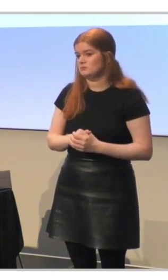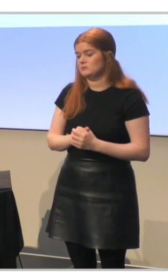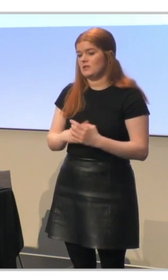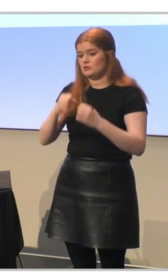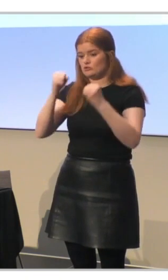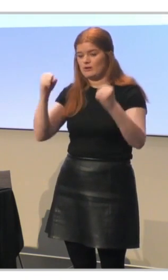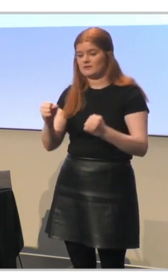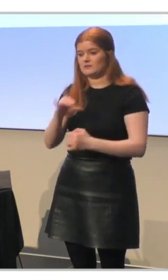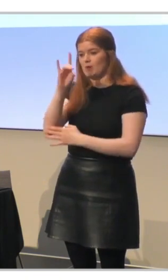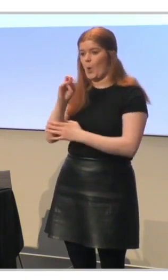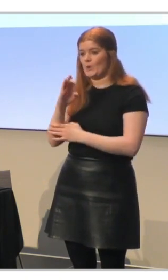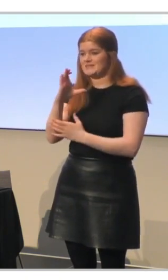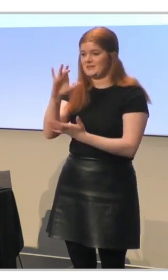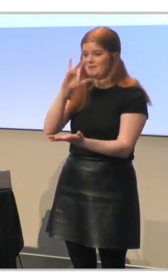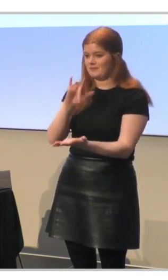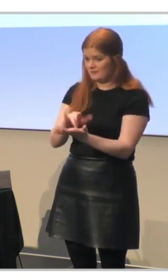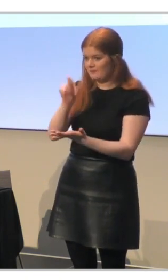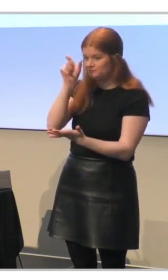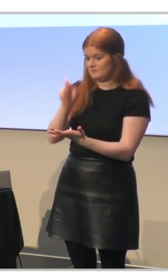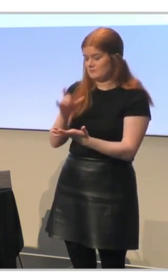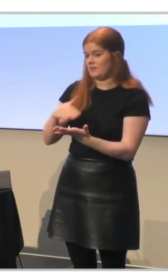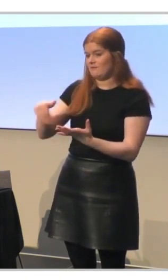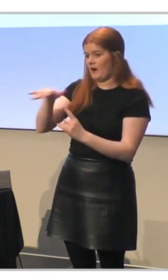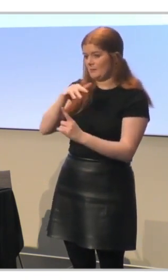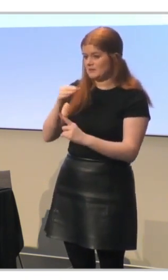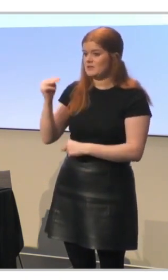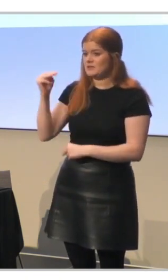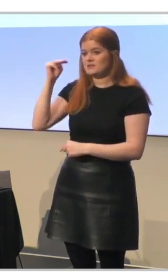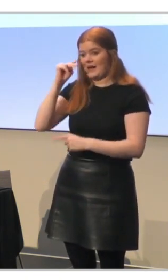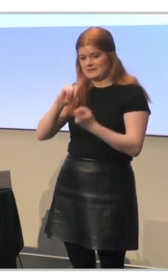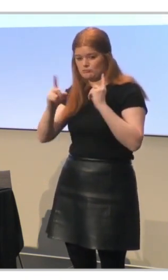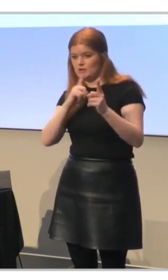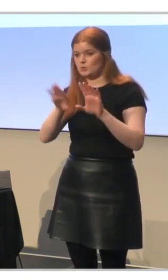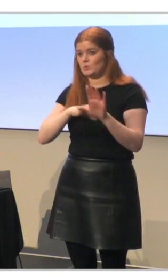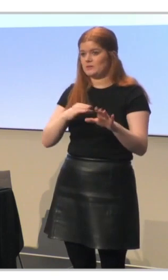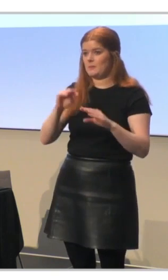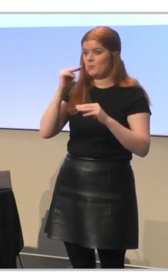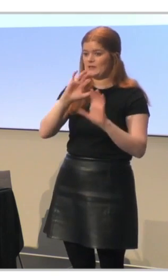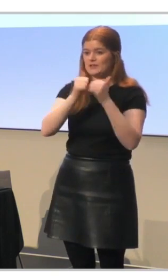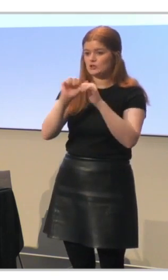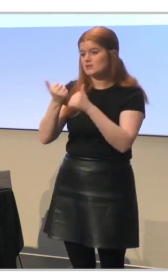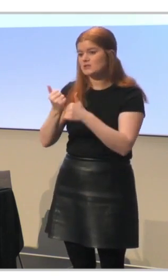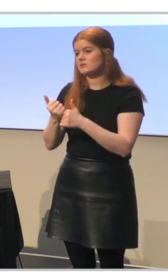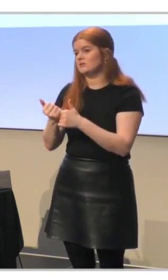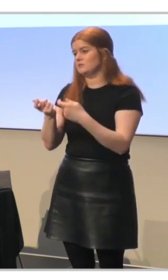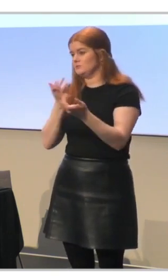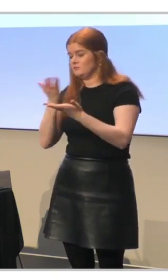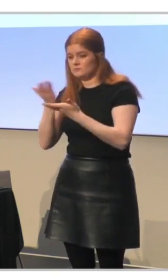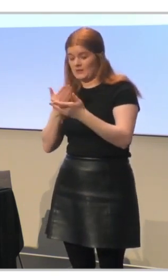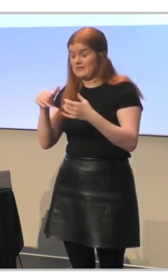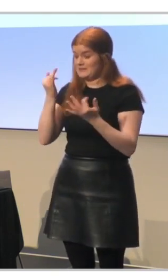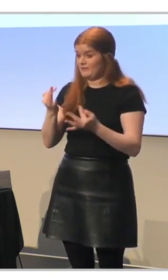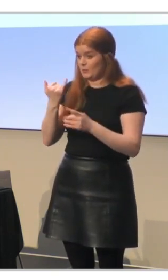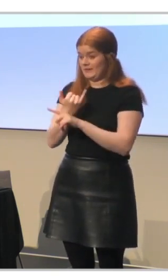and integrated approach is required that involves the interactions of key agencies that provide supports to students, and certainly within the